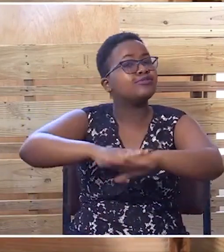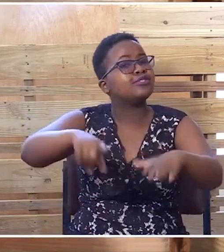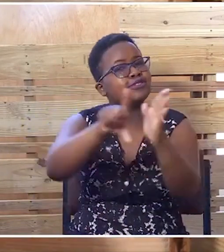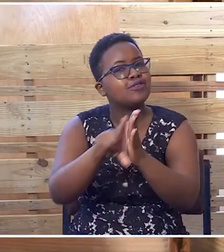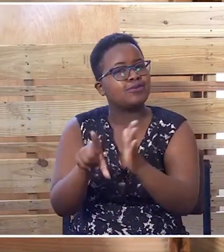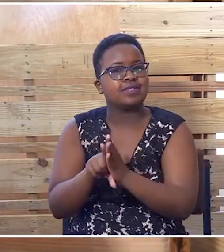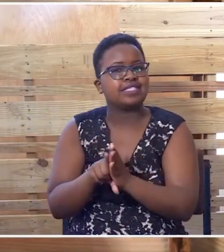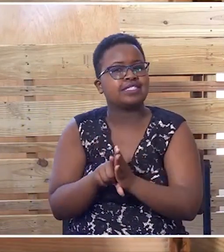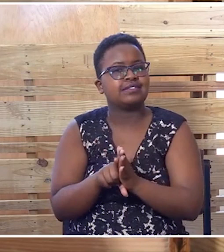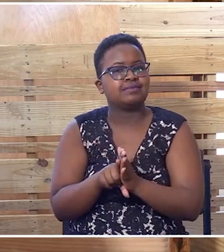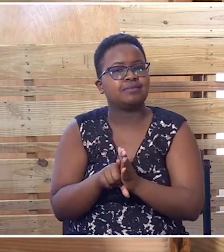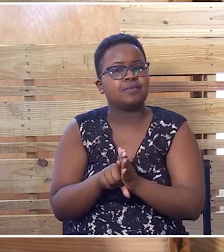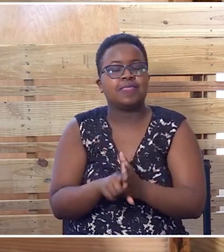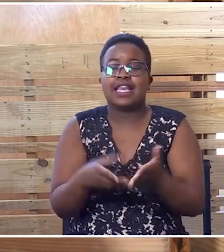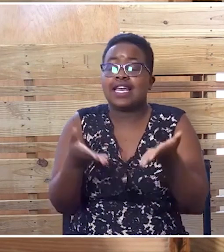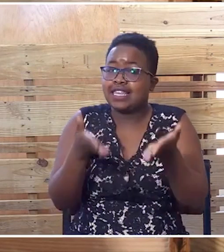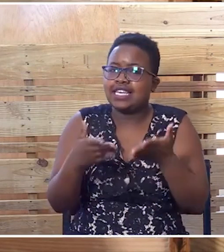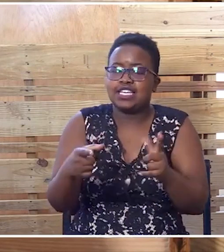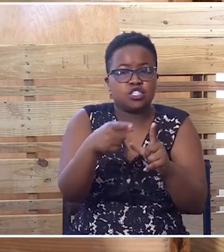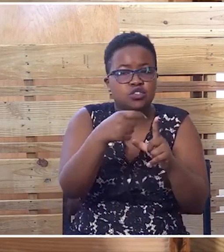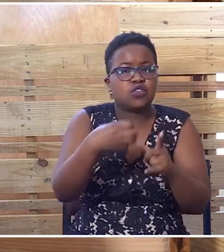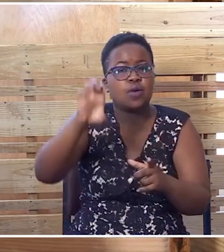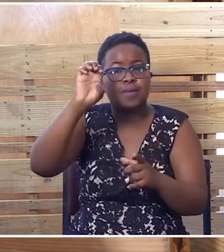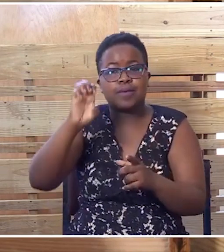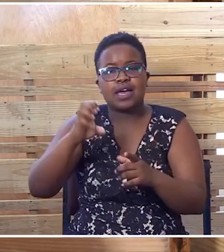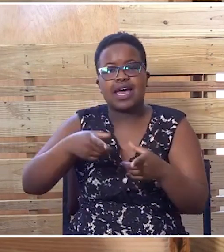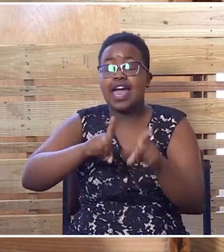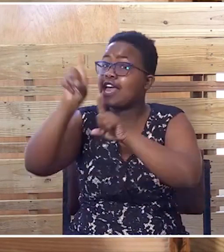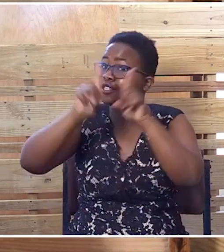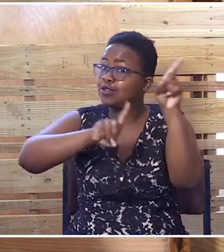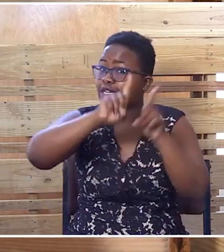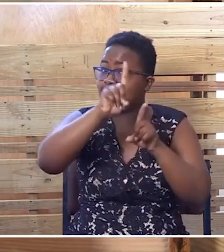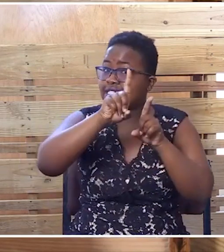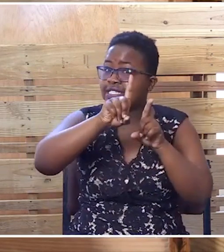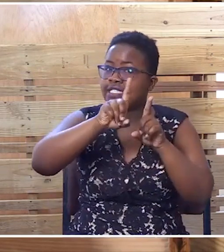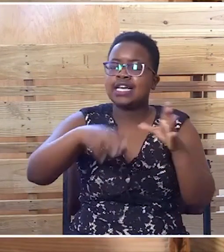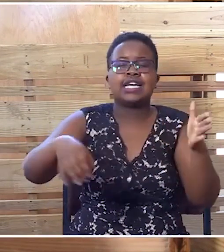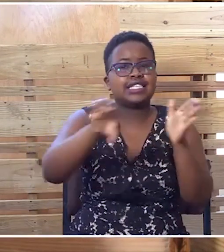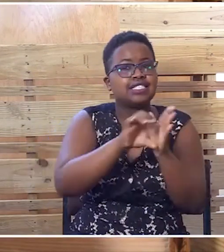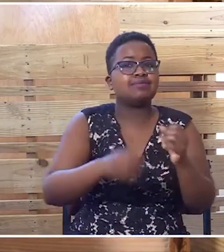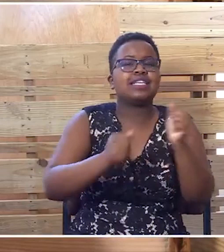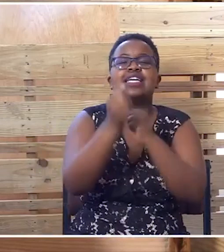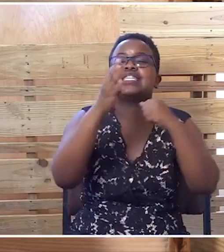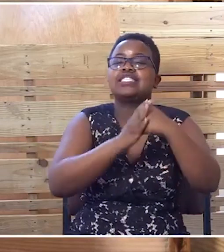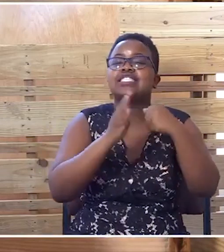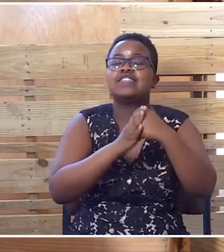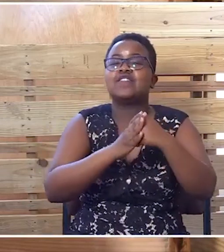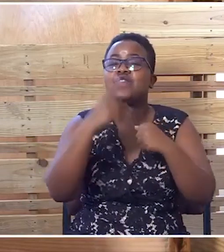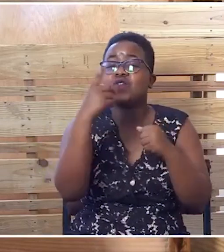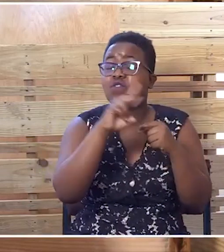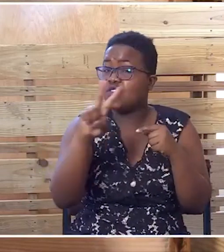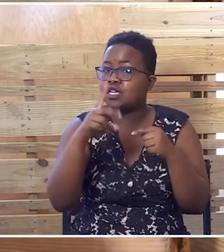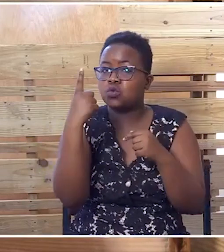laws. This comes from Exodus chapter 19, verse 1 to